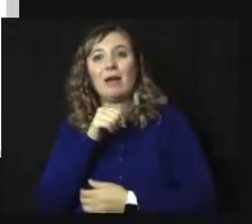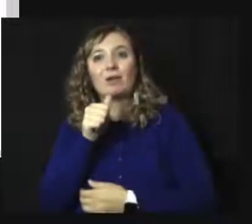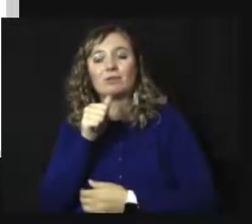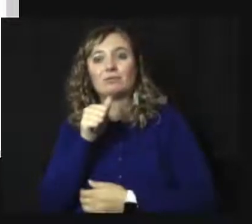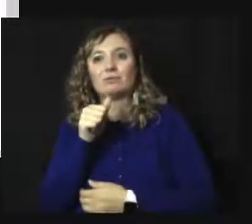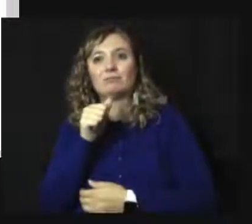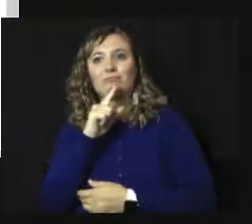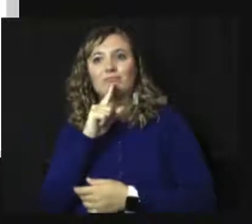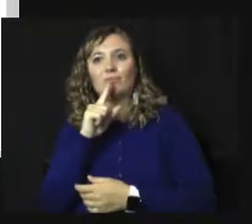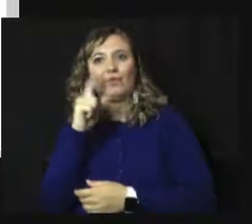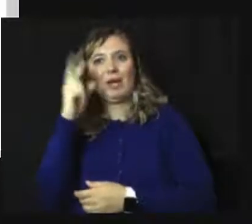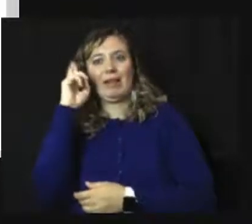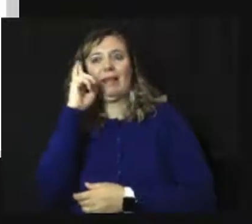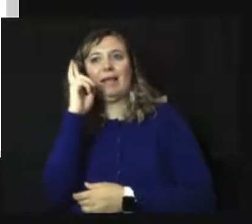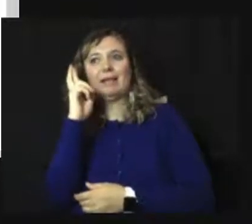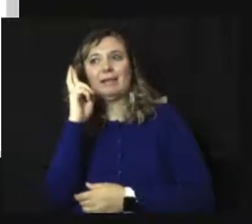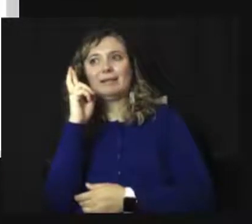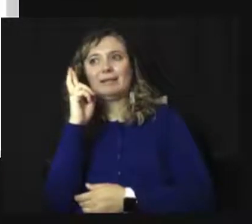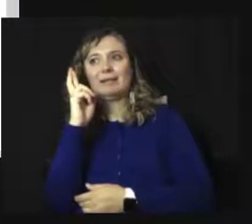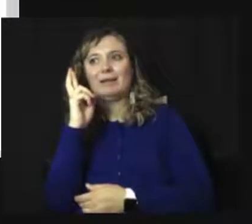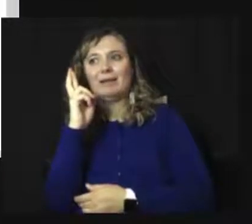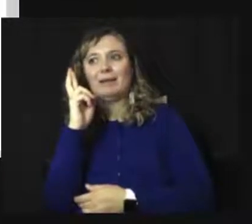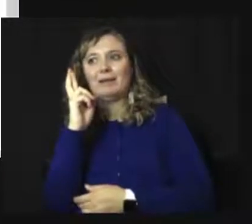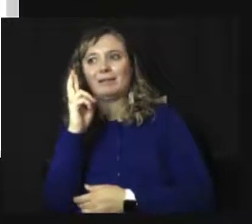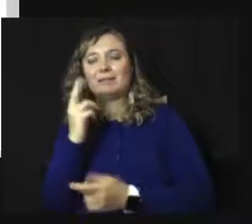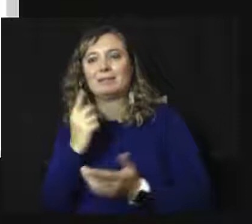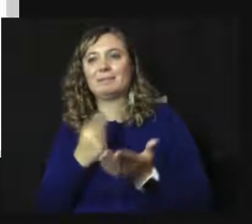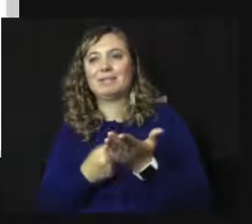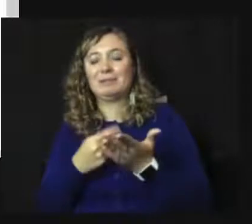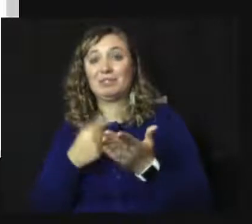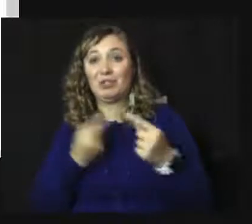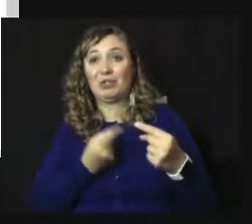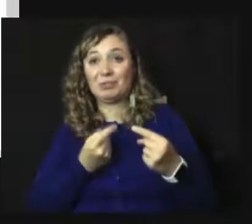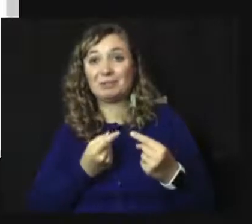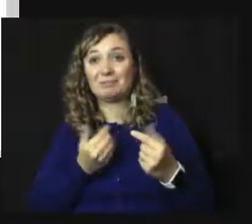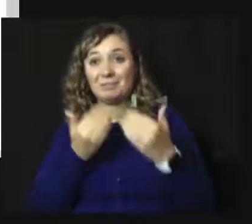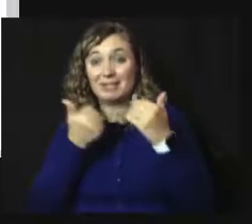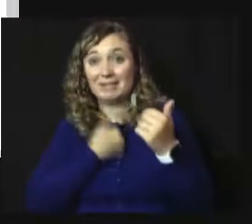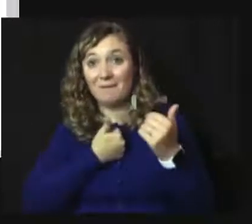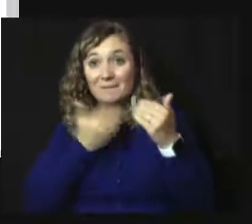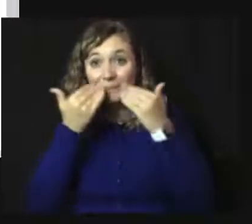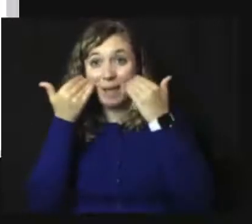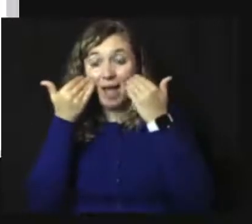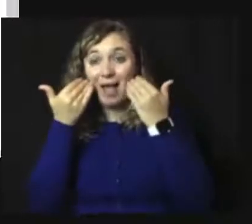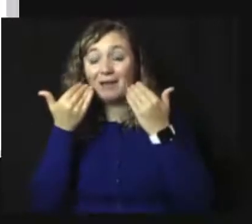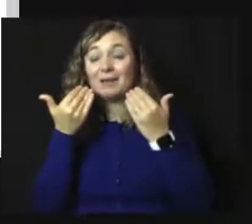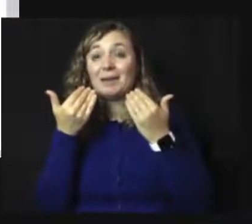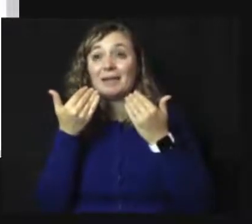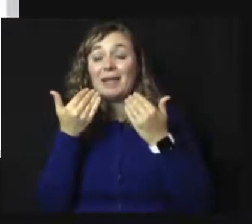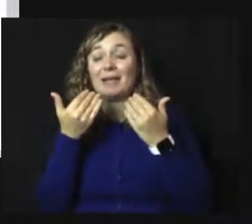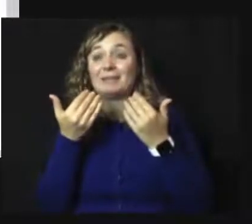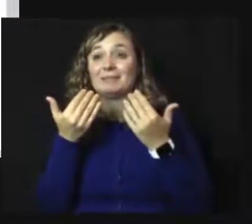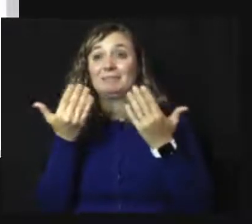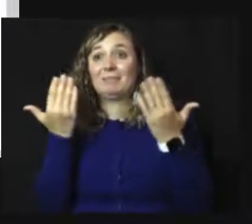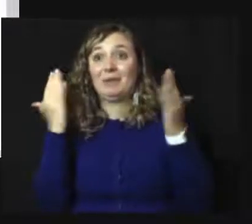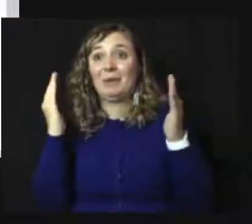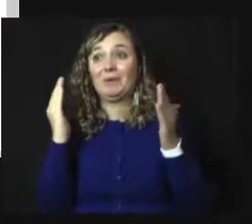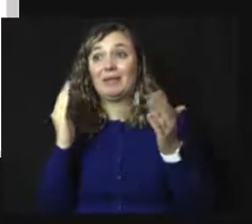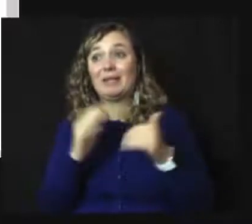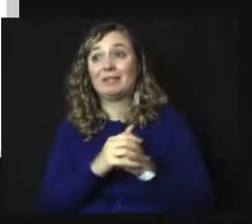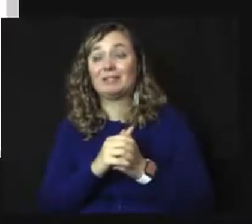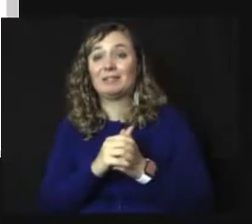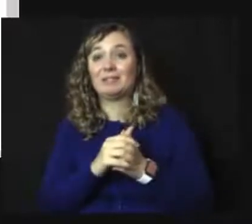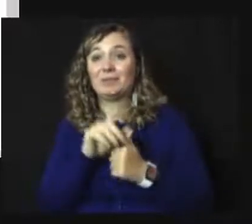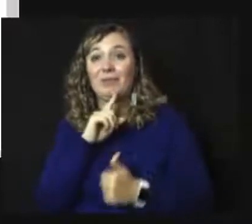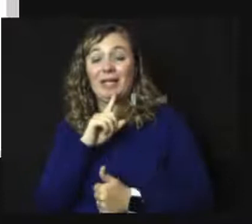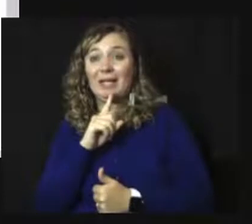And I'm often like, I don't know how to smile. And I just go in pictures, and it's just kind of become a part of my personality. Like, Sheree is that person who over